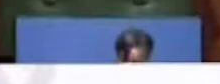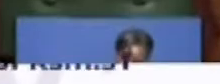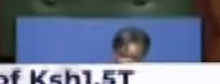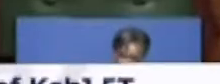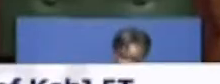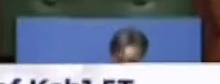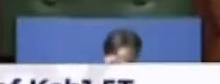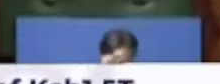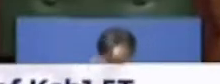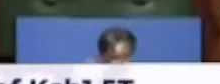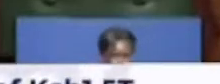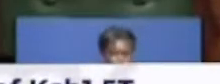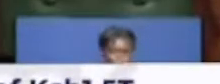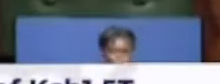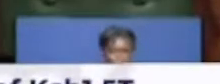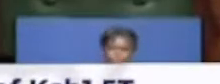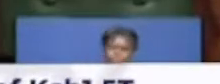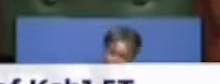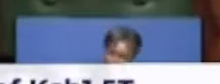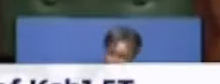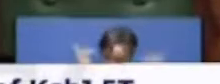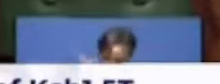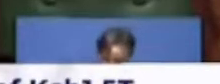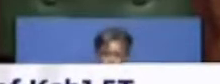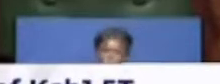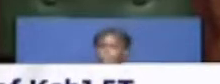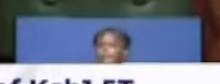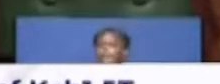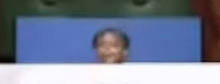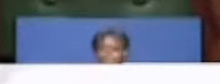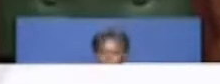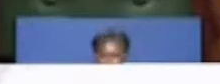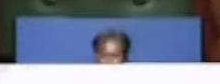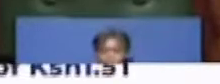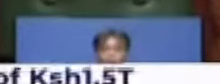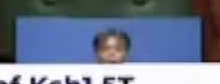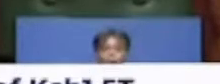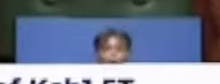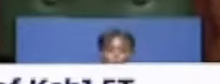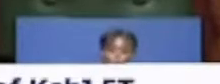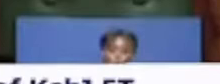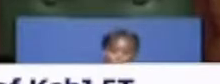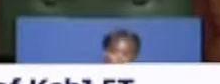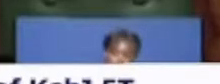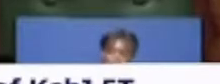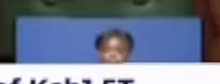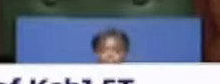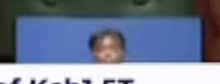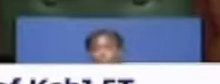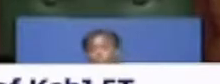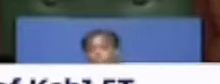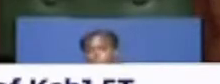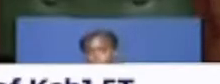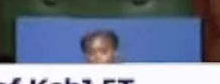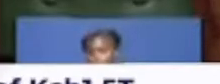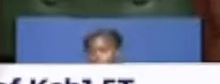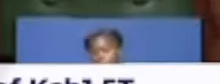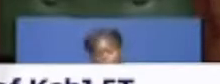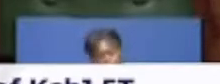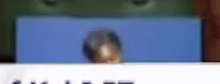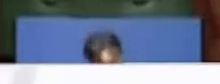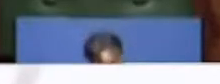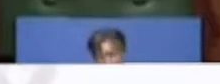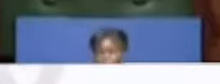women should be at the center of decision-making on how this revenue is utilized. But honorable members,